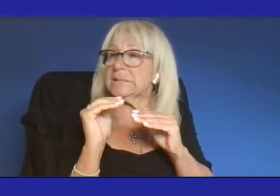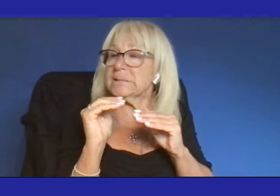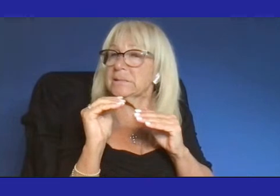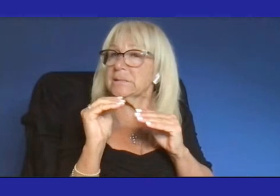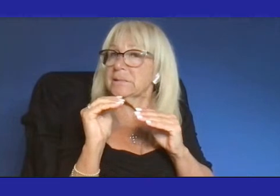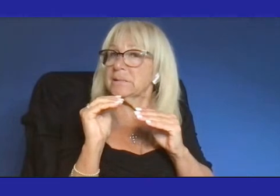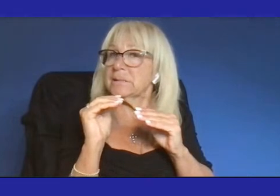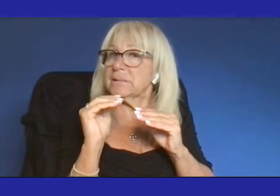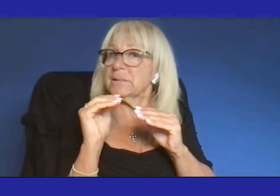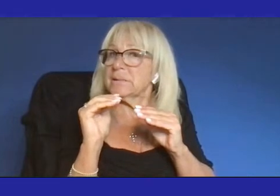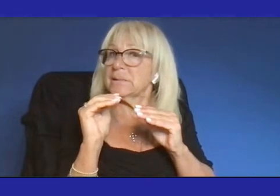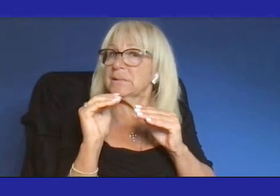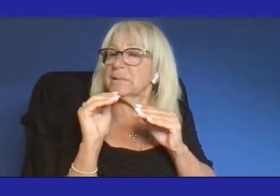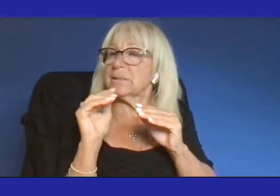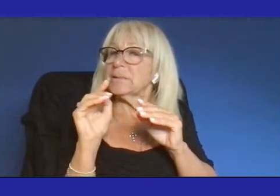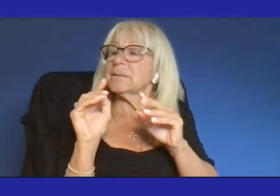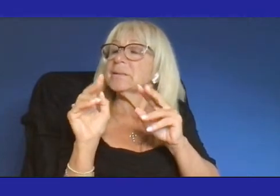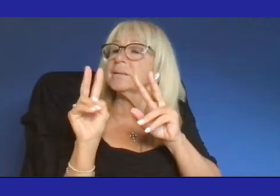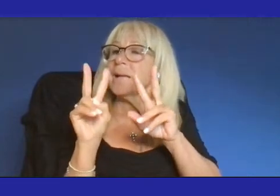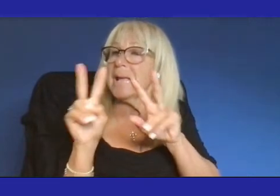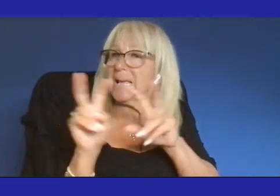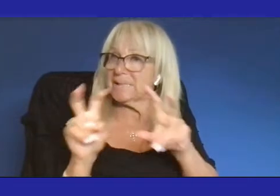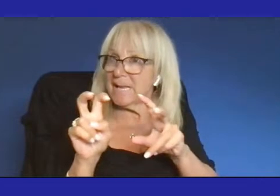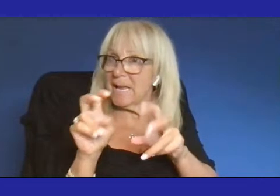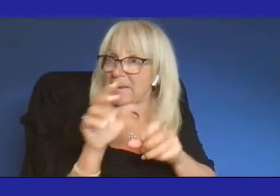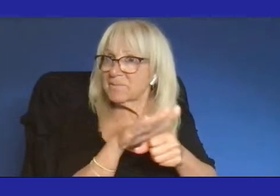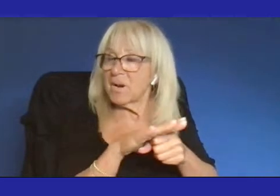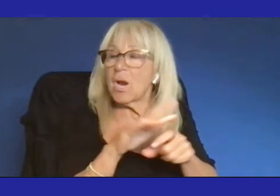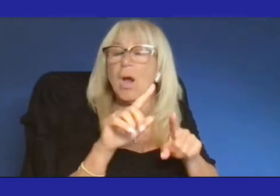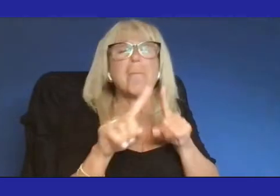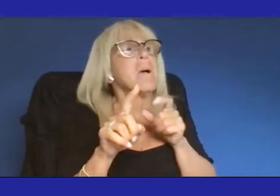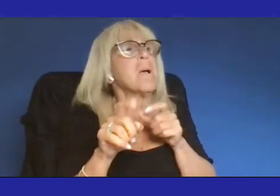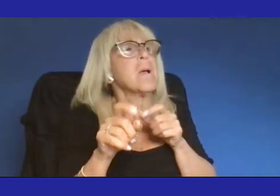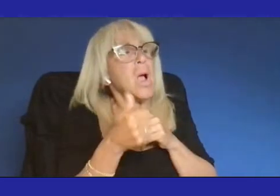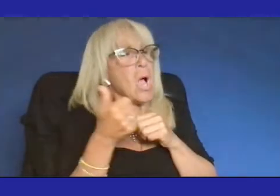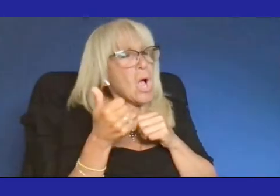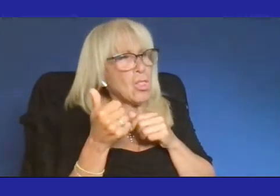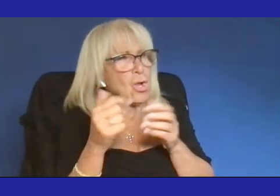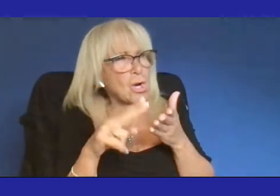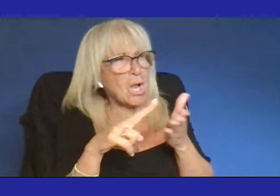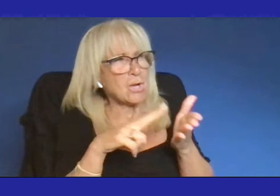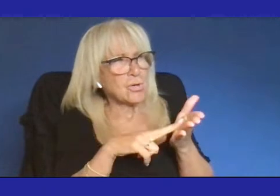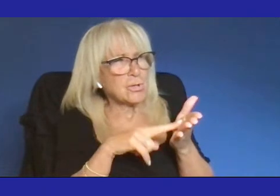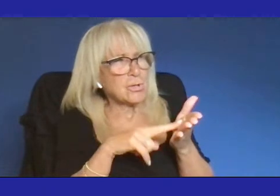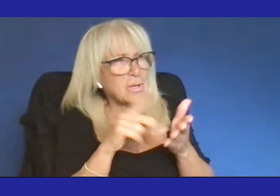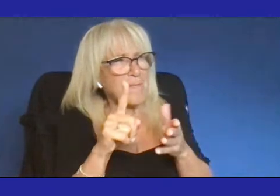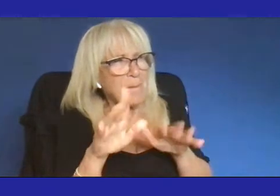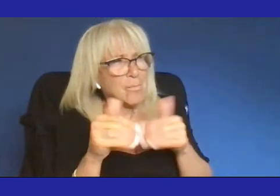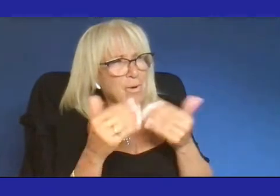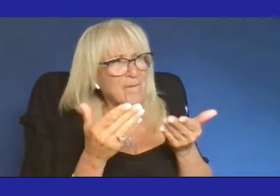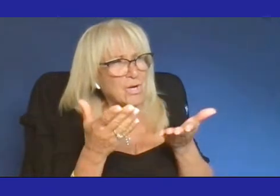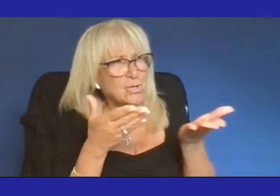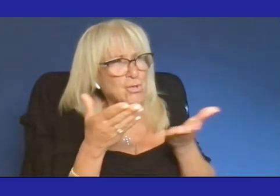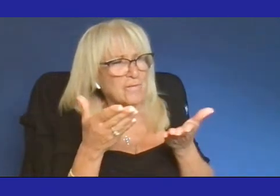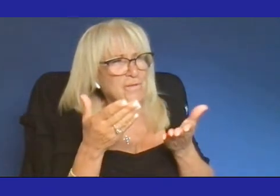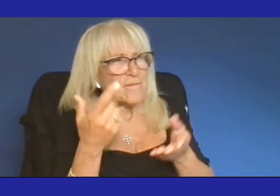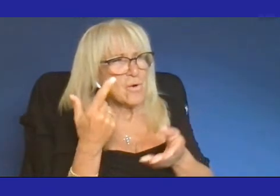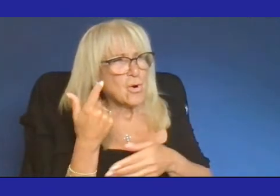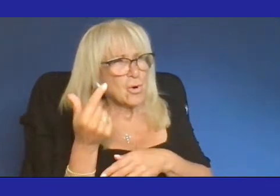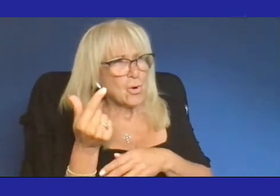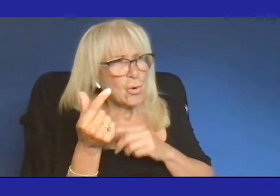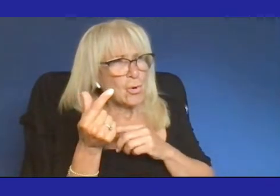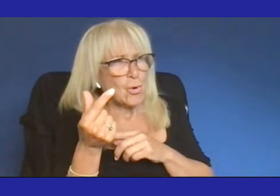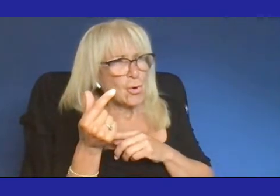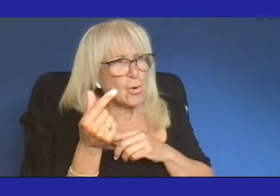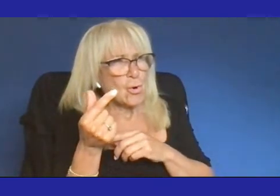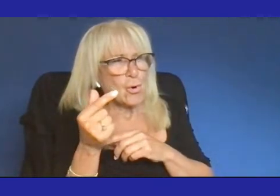But they, in another contract, they are providing services for Gouv. Right, yes, that's how Gouv would get